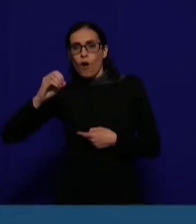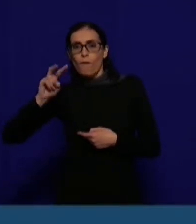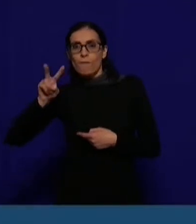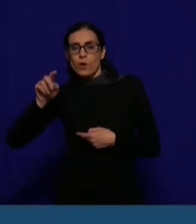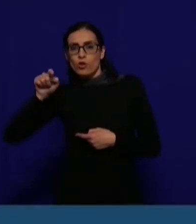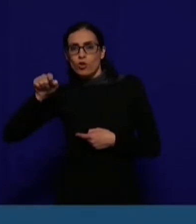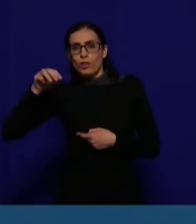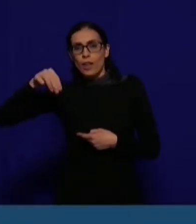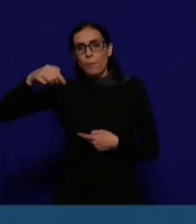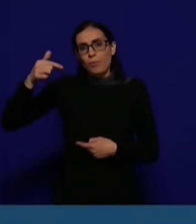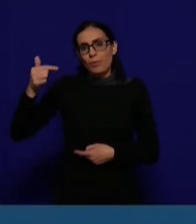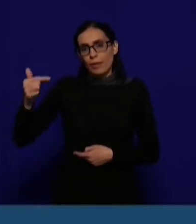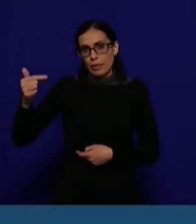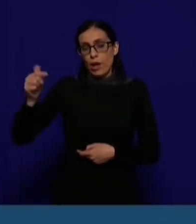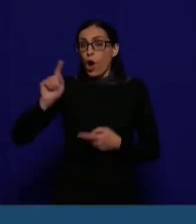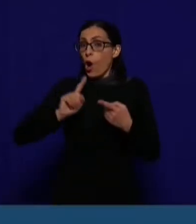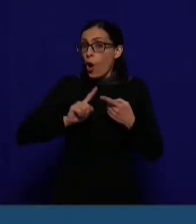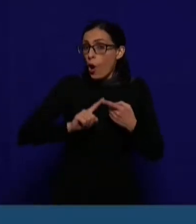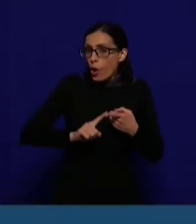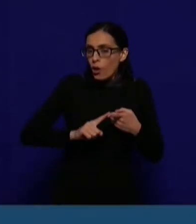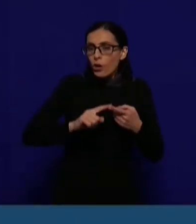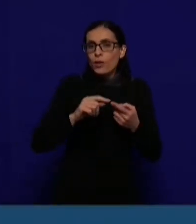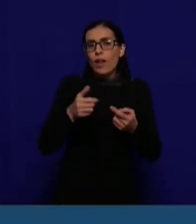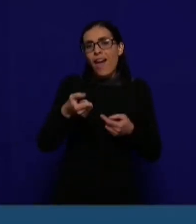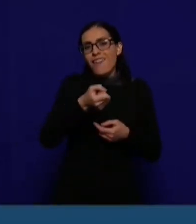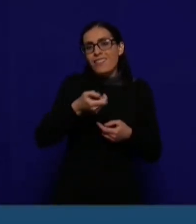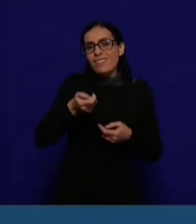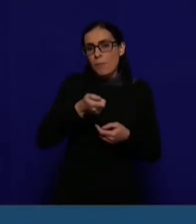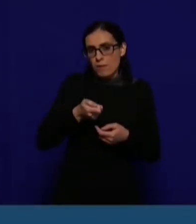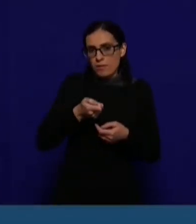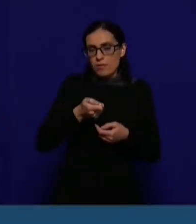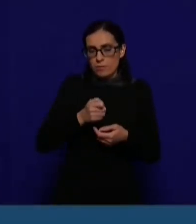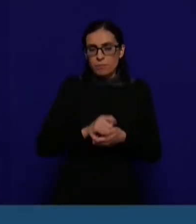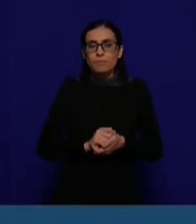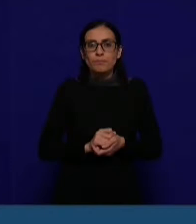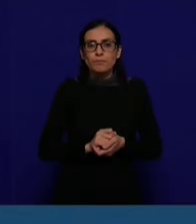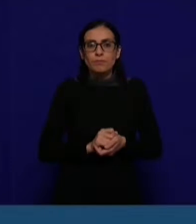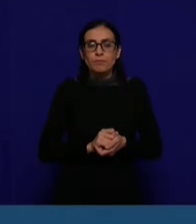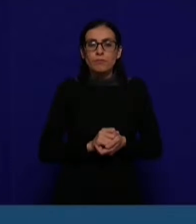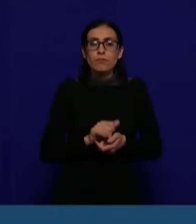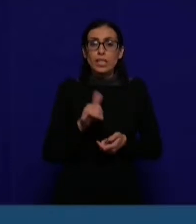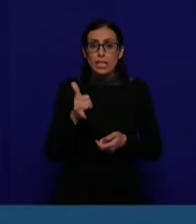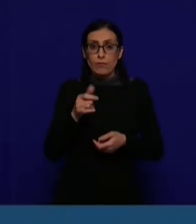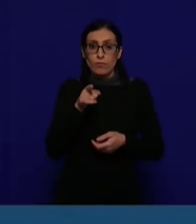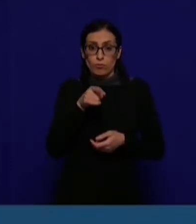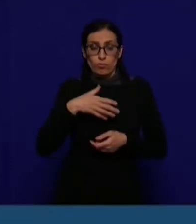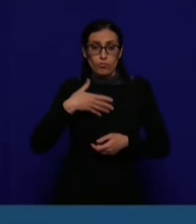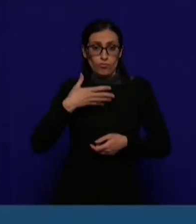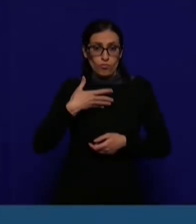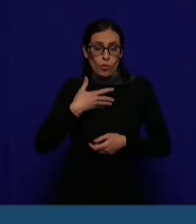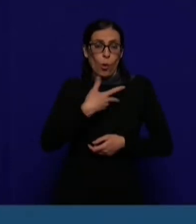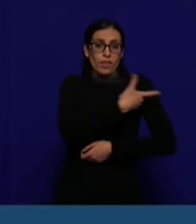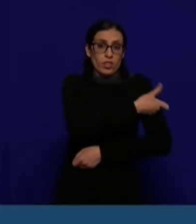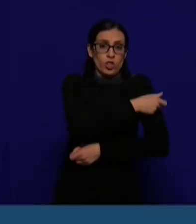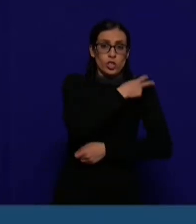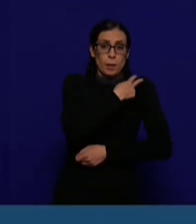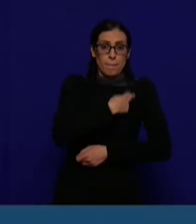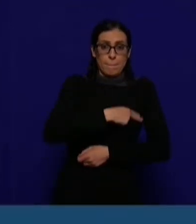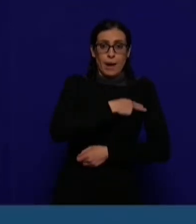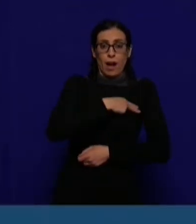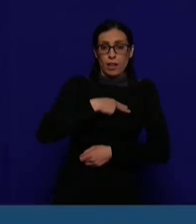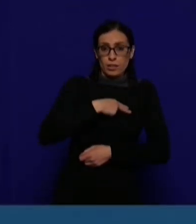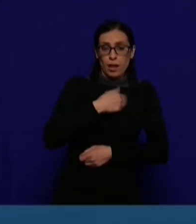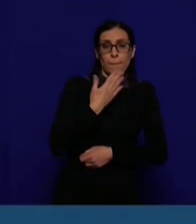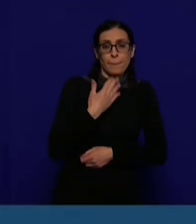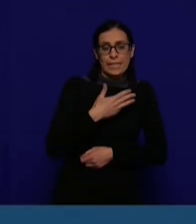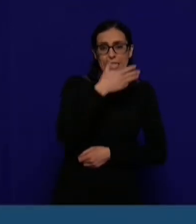you an invitation, or else you can also send an SMS from your mobile. If you want to be vaccinated in Malta, kindly send